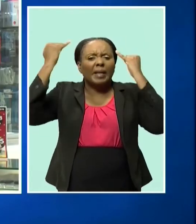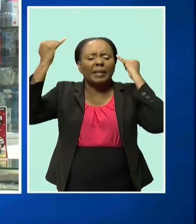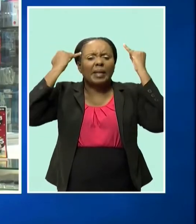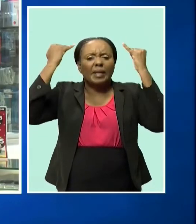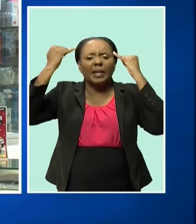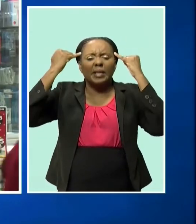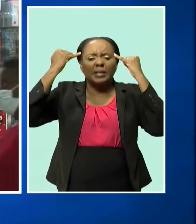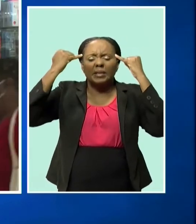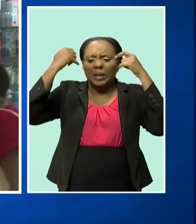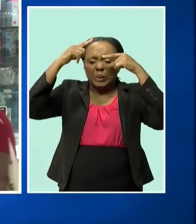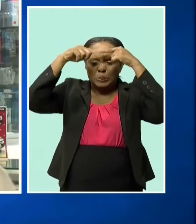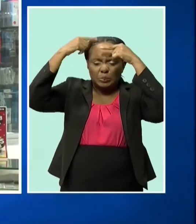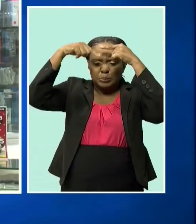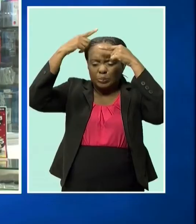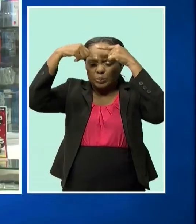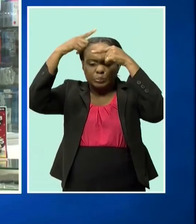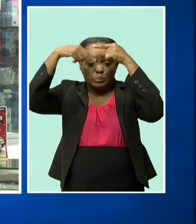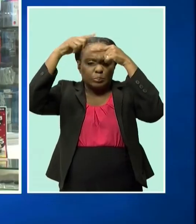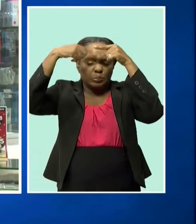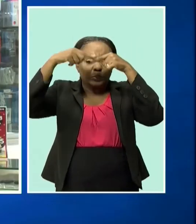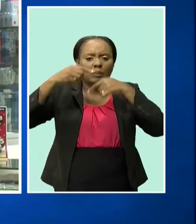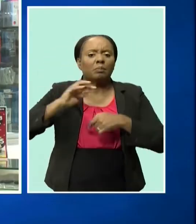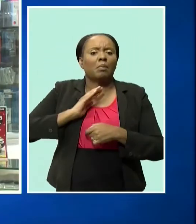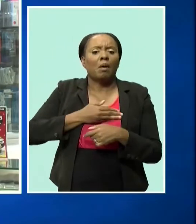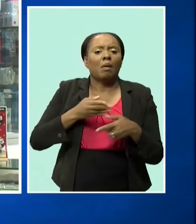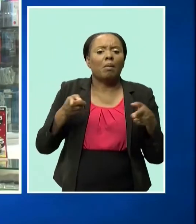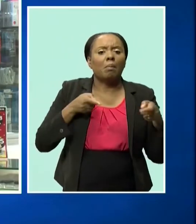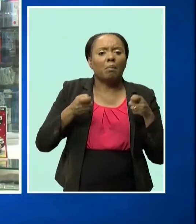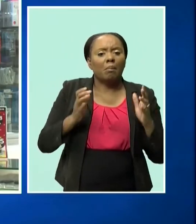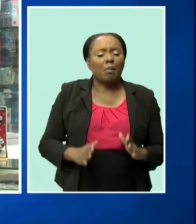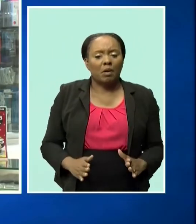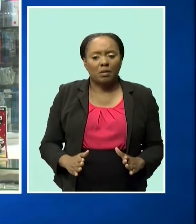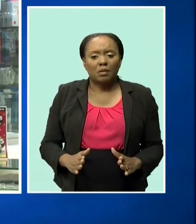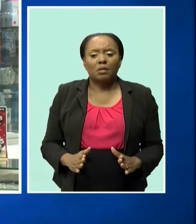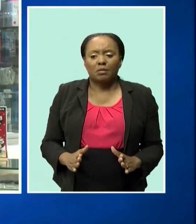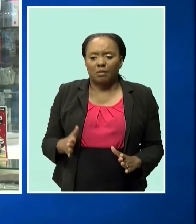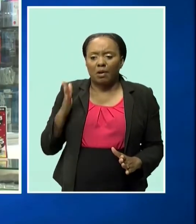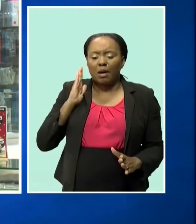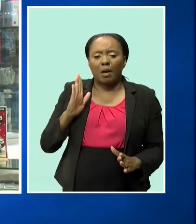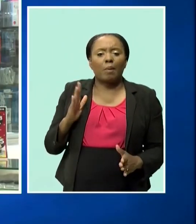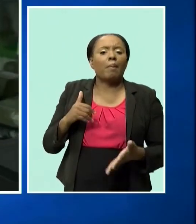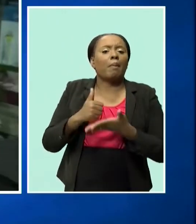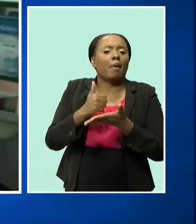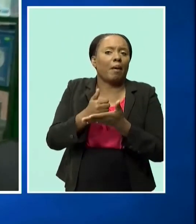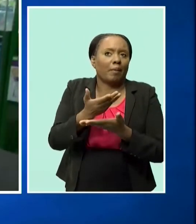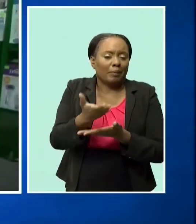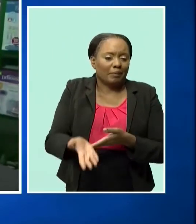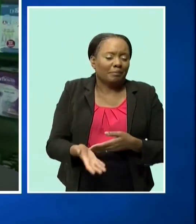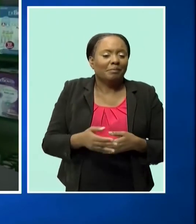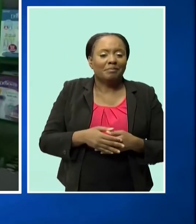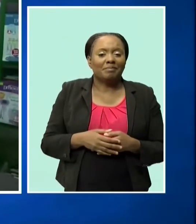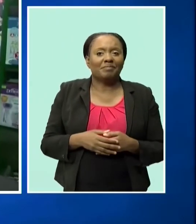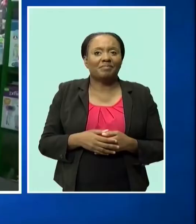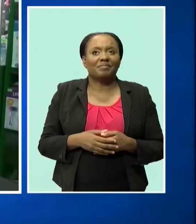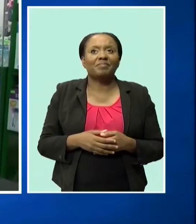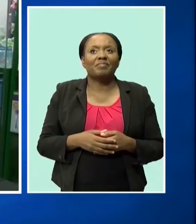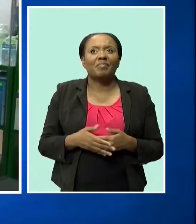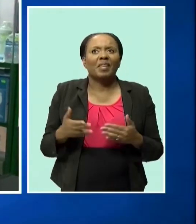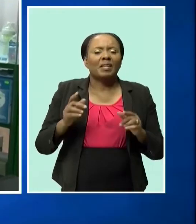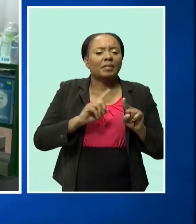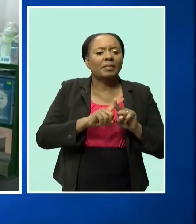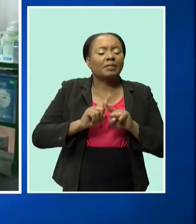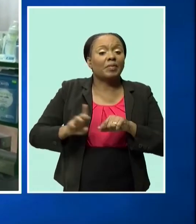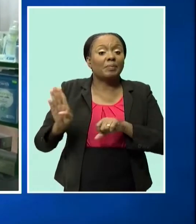us, and our motto and our mantra is to take your idea to enterprise. Meanwhile, the expo featured a number